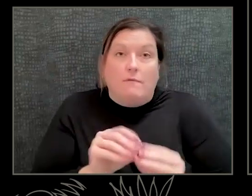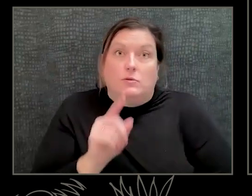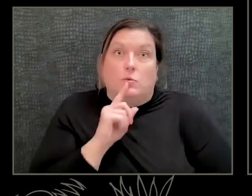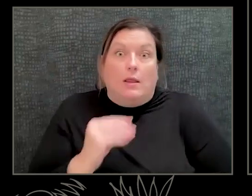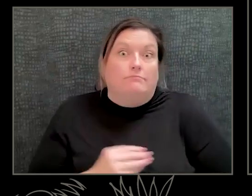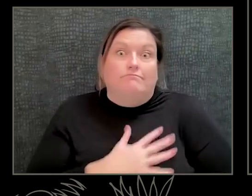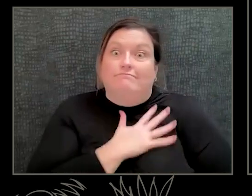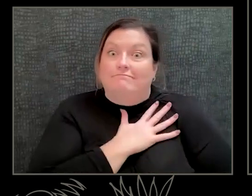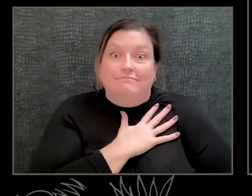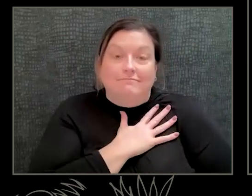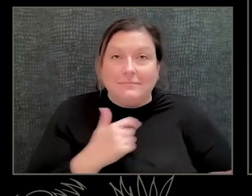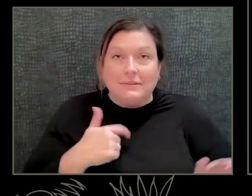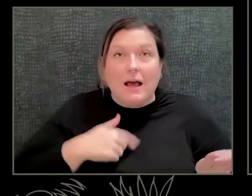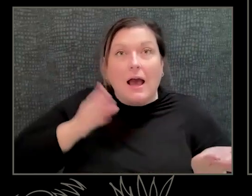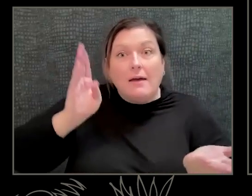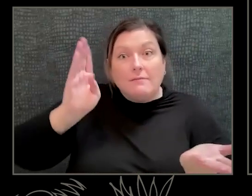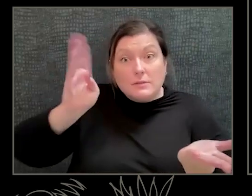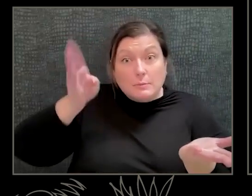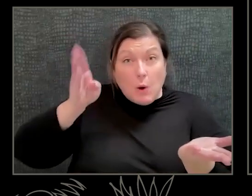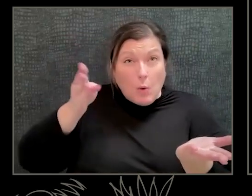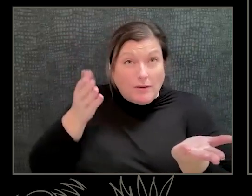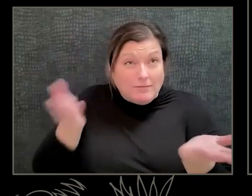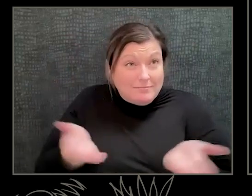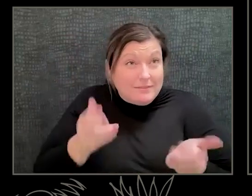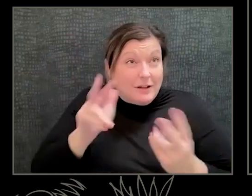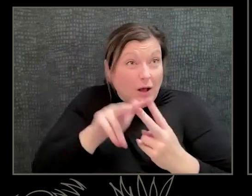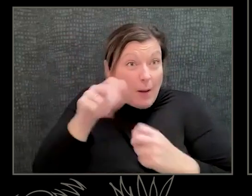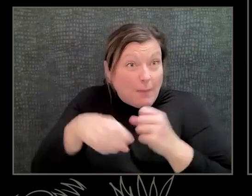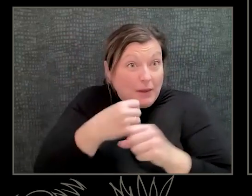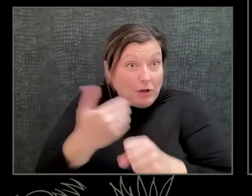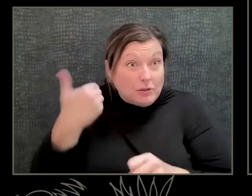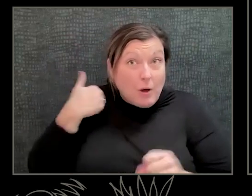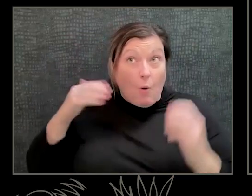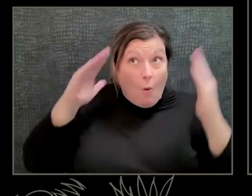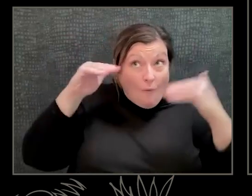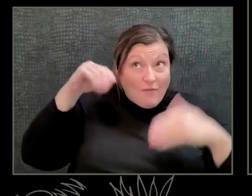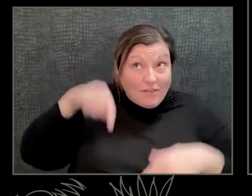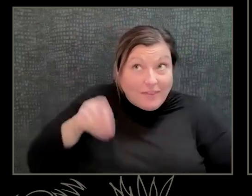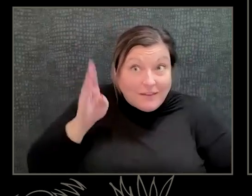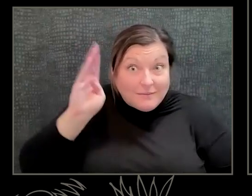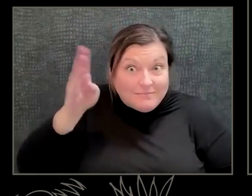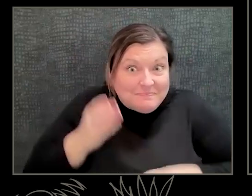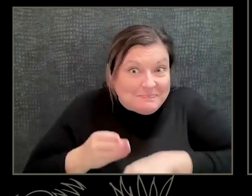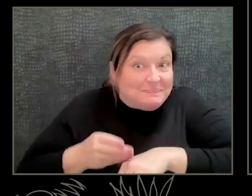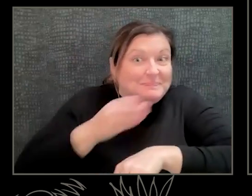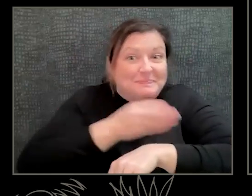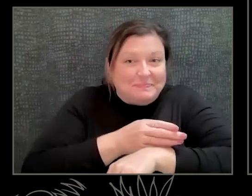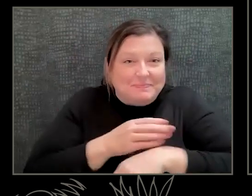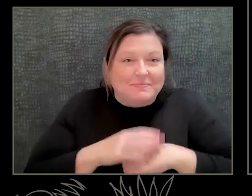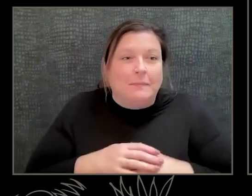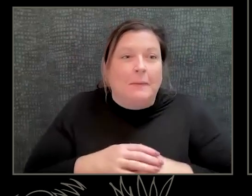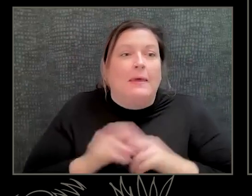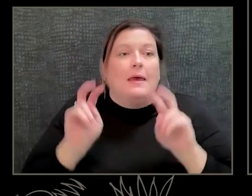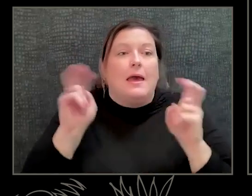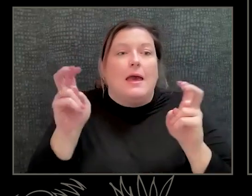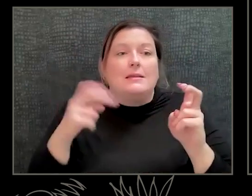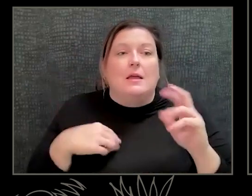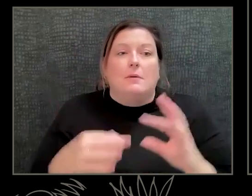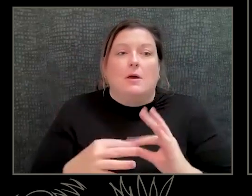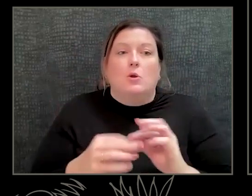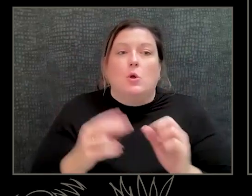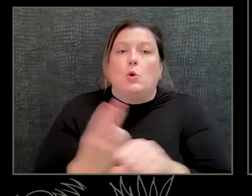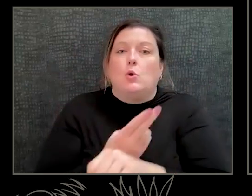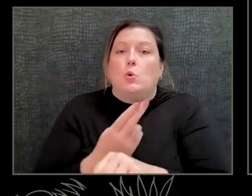here a couple of years ago, so hopefully this one is better. I titled my talk, Use the